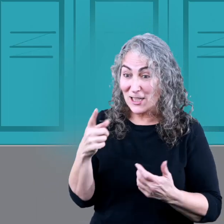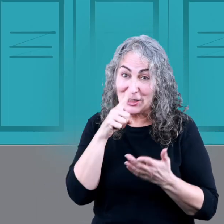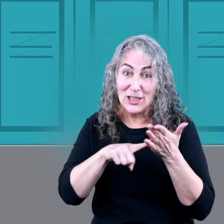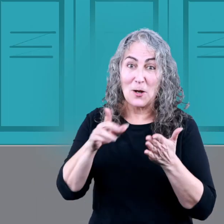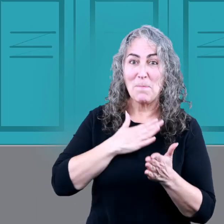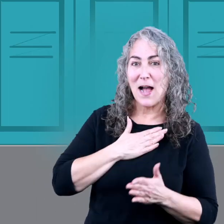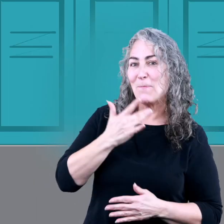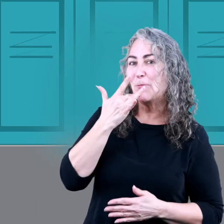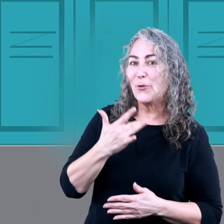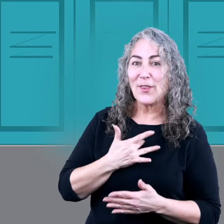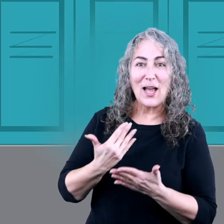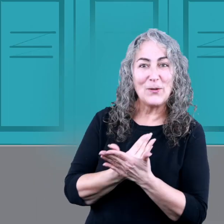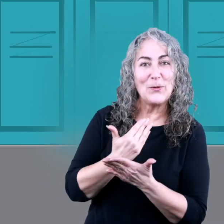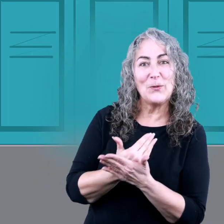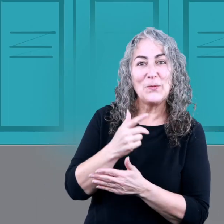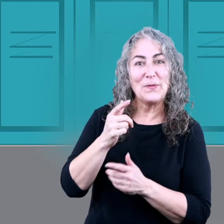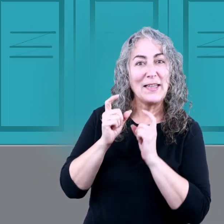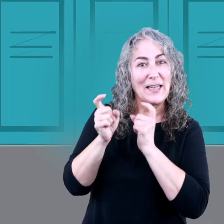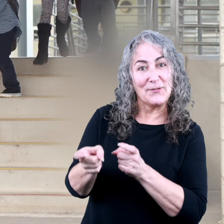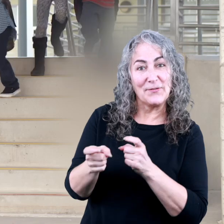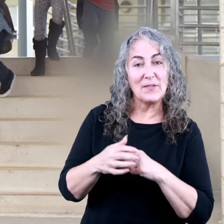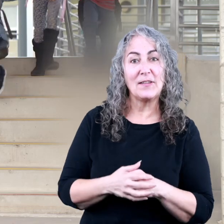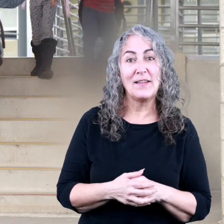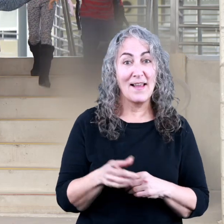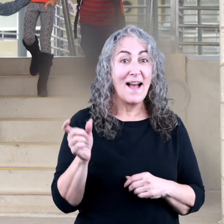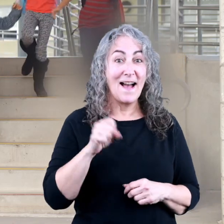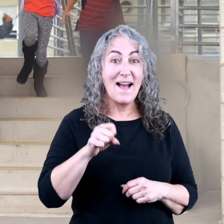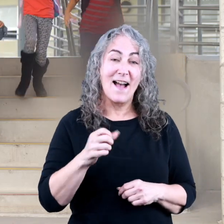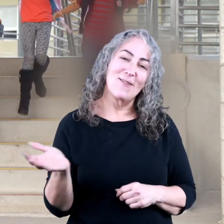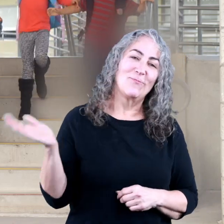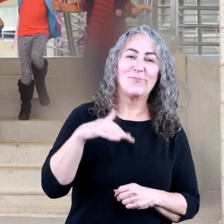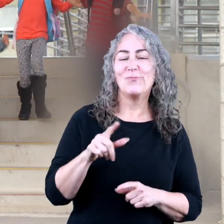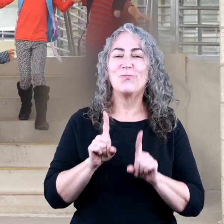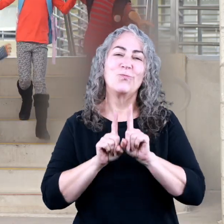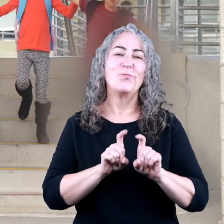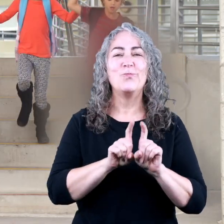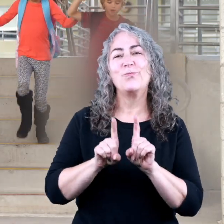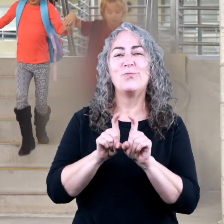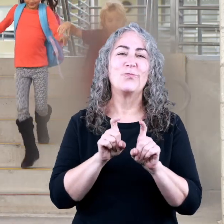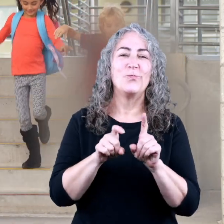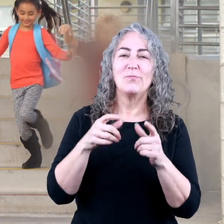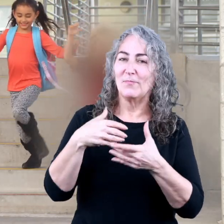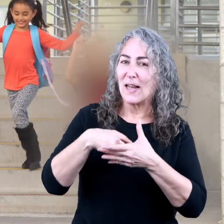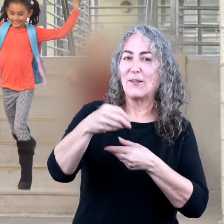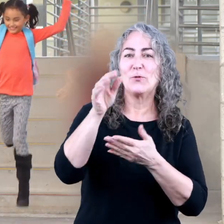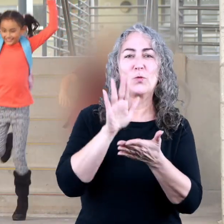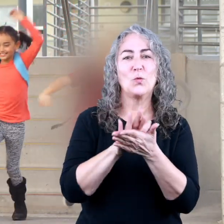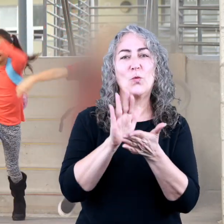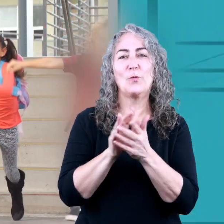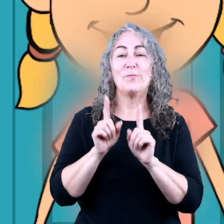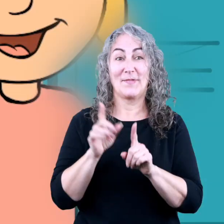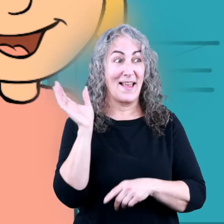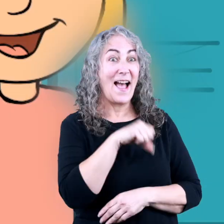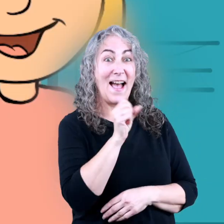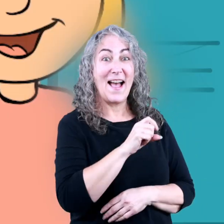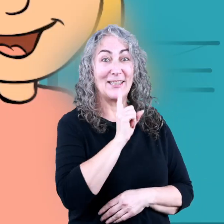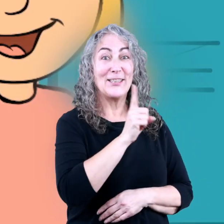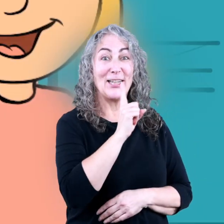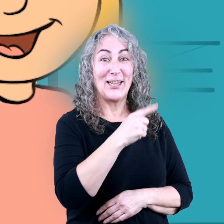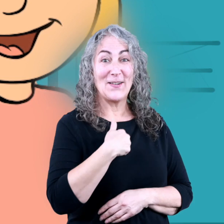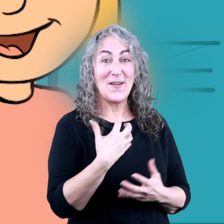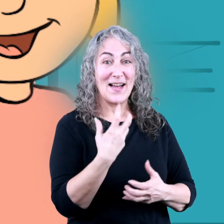and check out my new birthday present?" Bradley called to his best friend as they left school for the day.